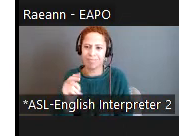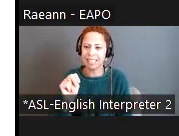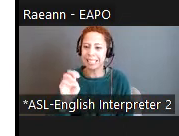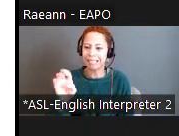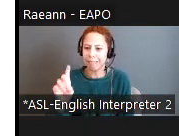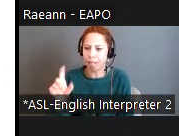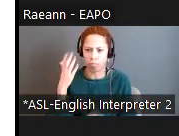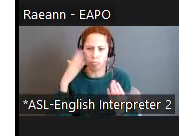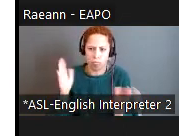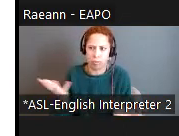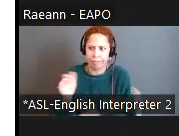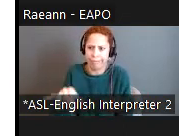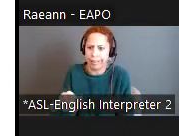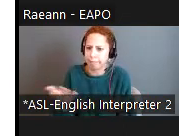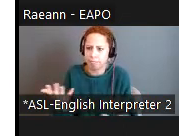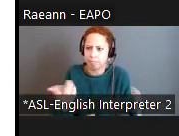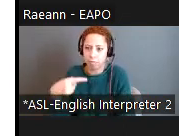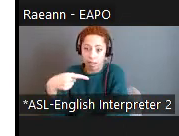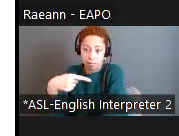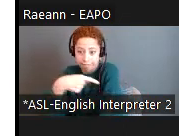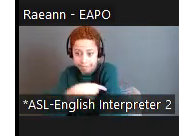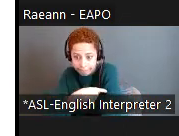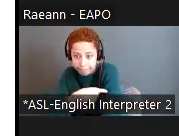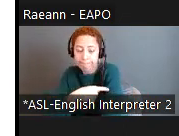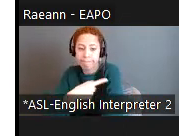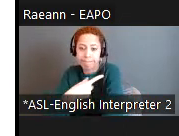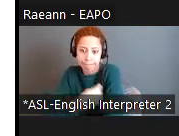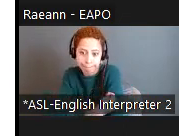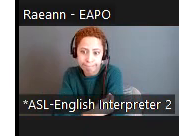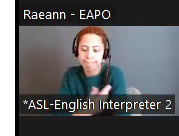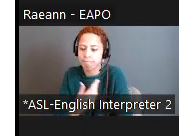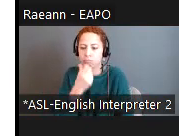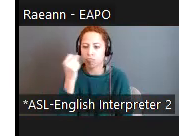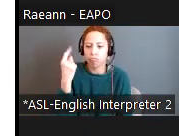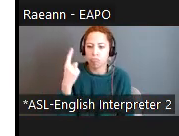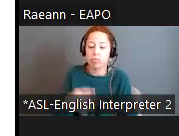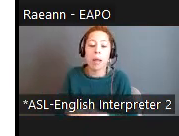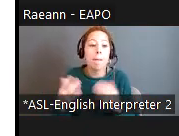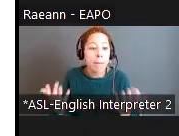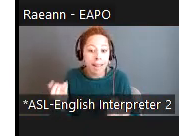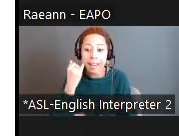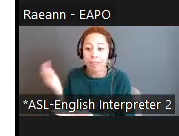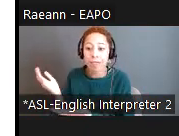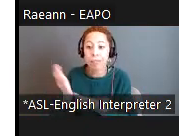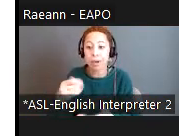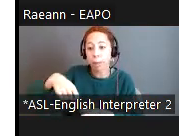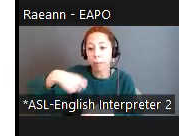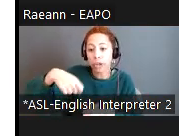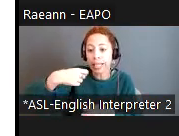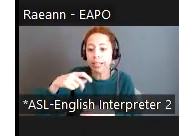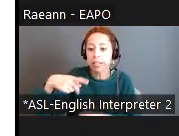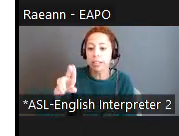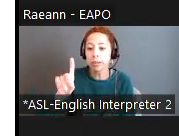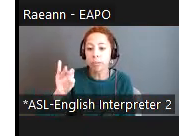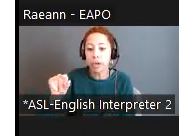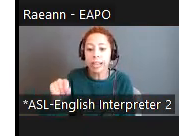stage. They don't understand a needle is going to go into their arm. But if you bring pudding into their room, they're going to say, oh, I hate pudding. I never